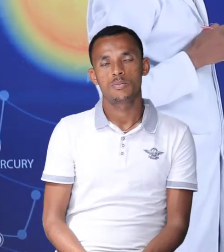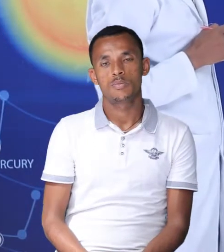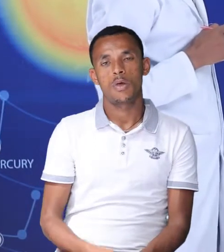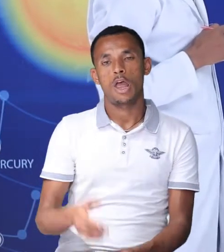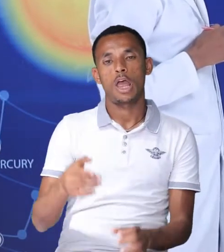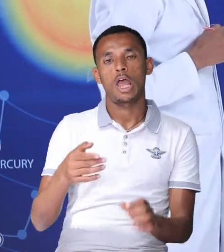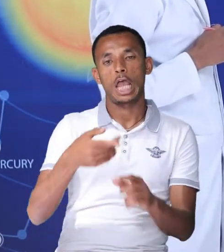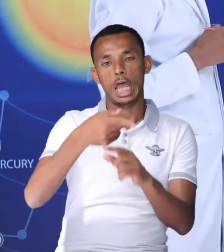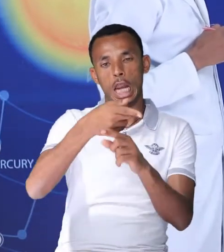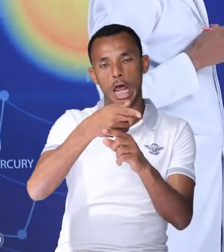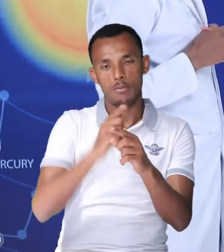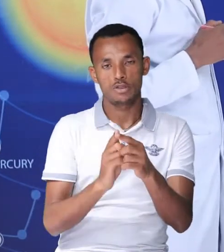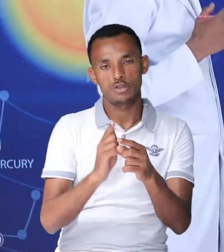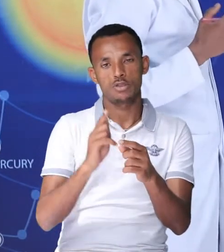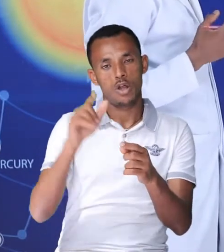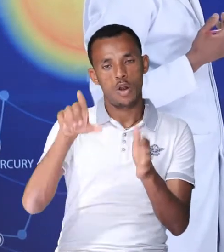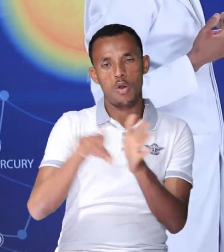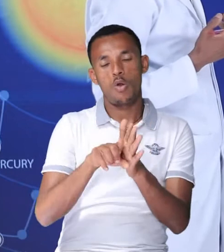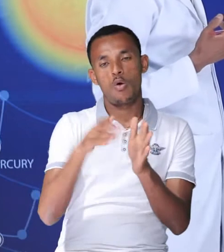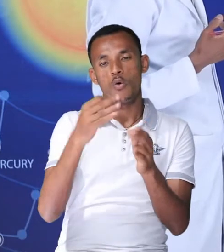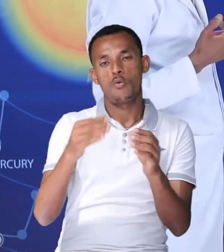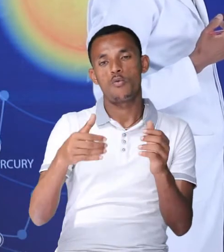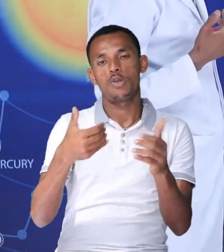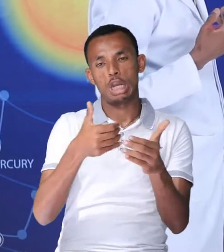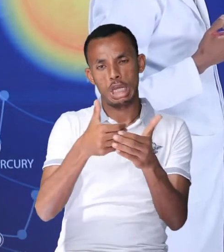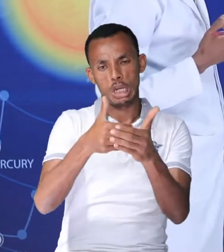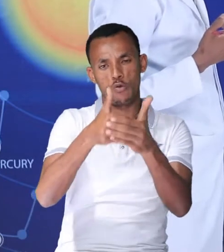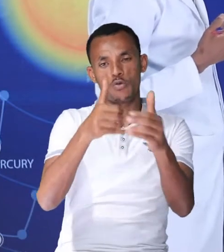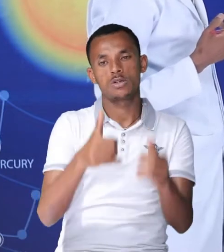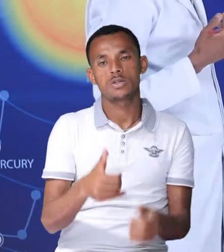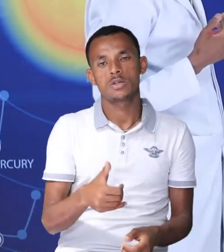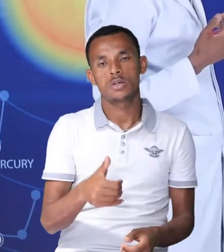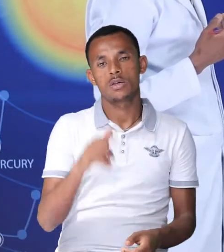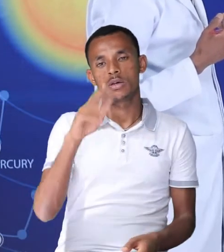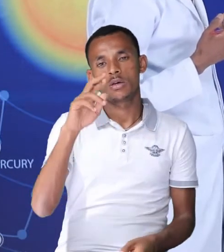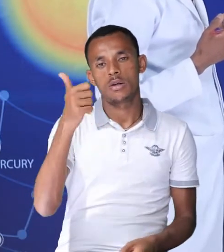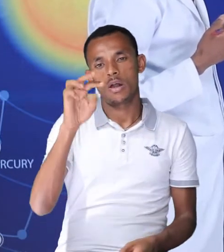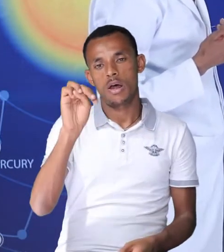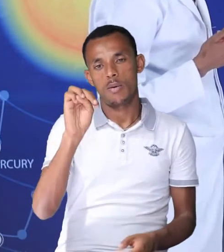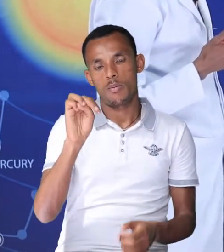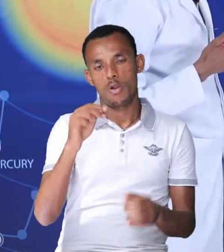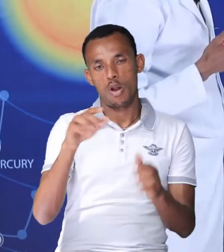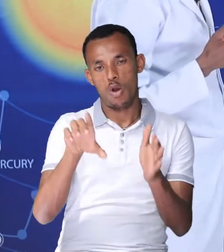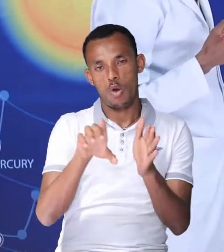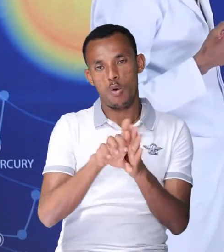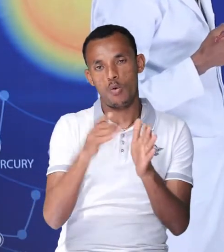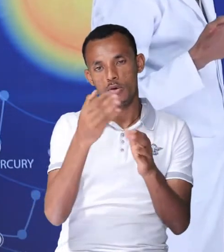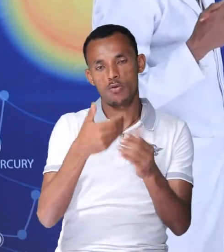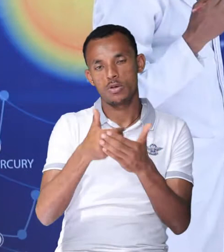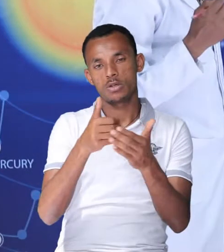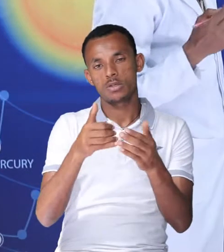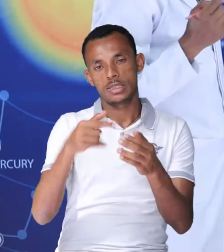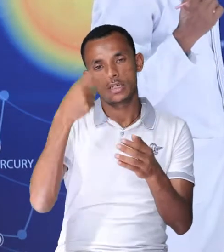Graham's law of diffusion. Graham's of diffusion states that